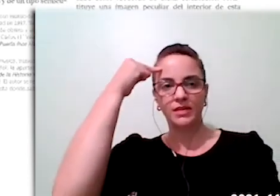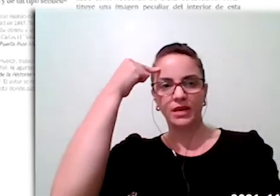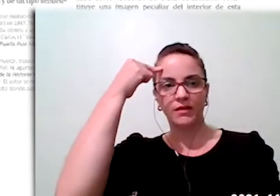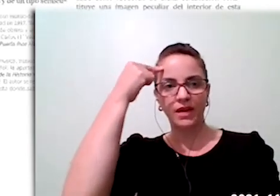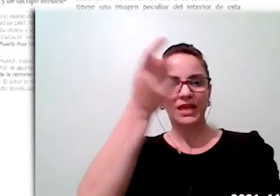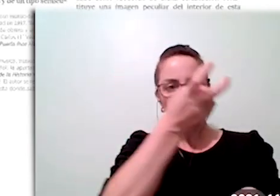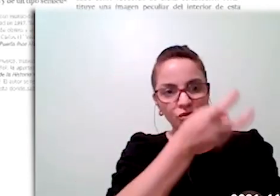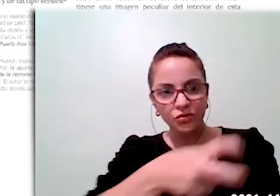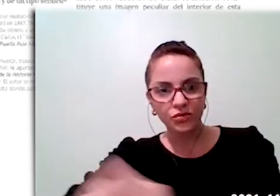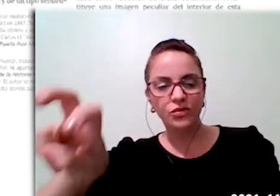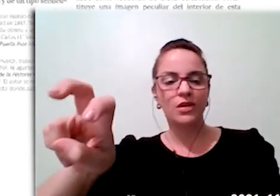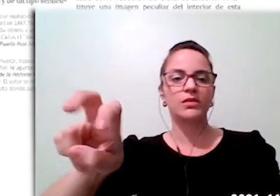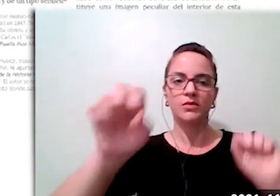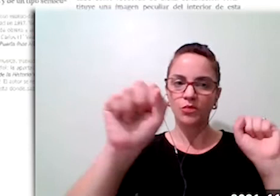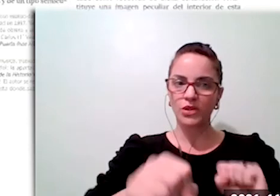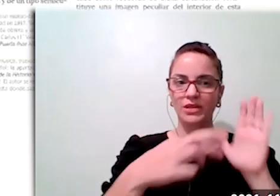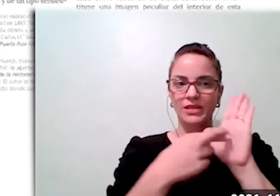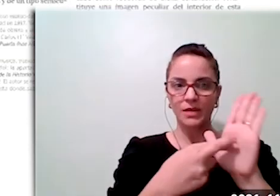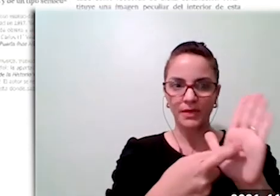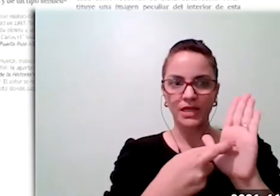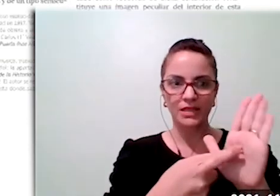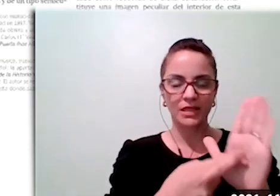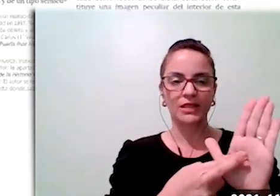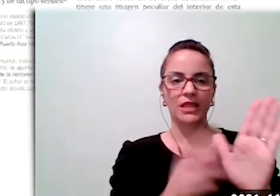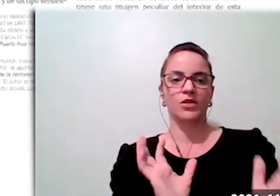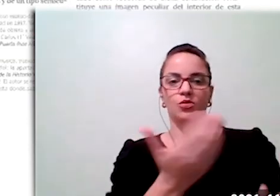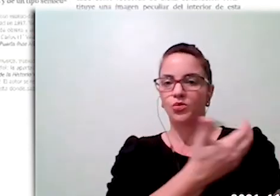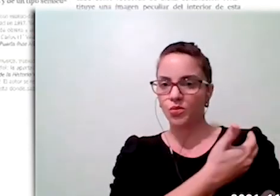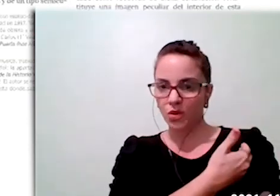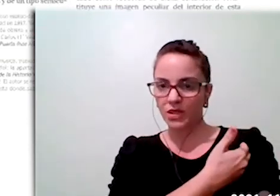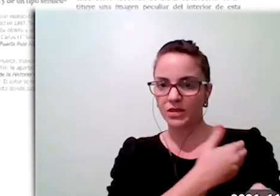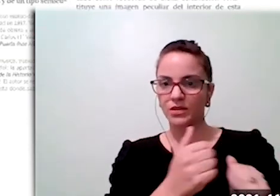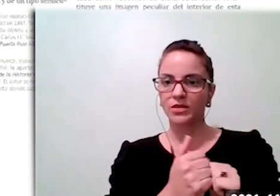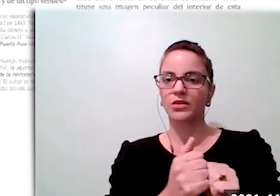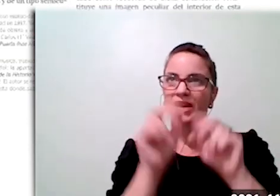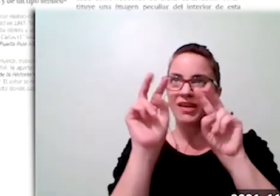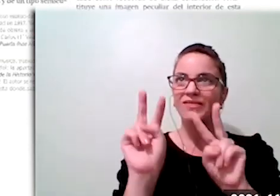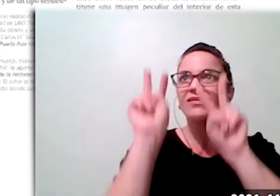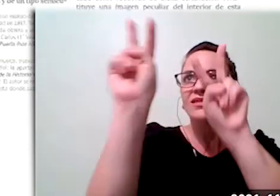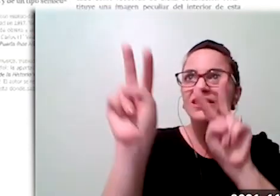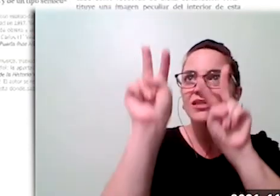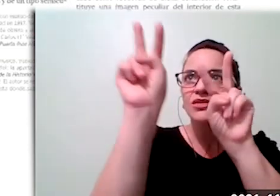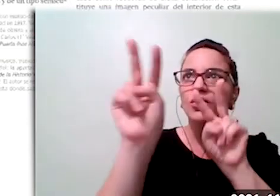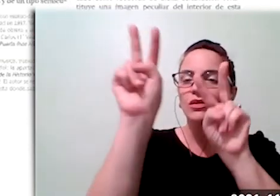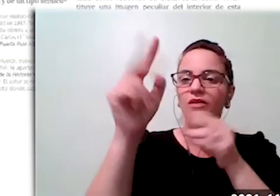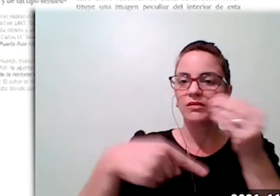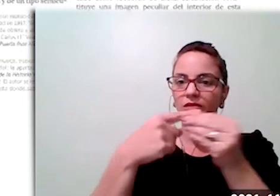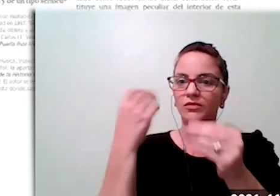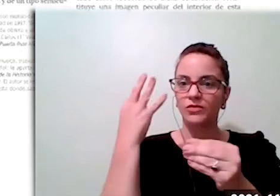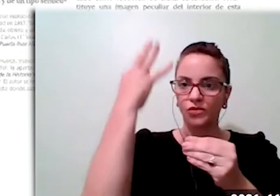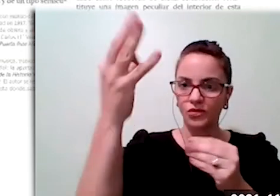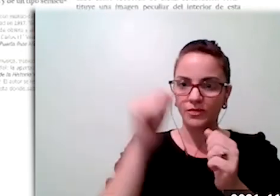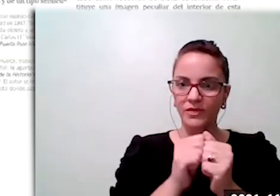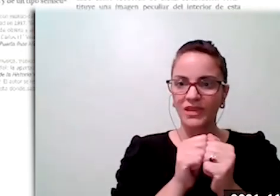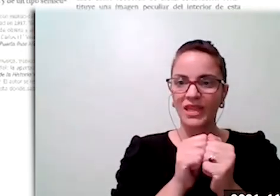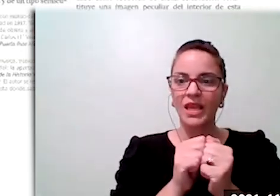travelers who represented a more intimate view as a new vision of the city, specifically the nightlife in San